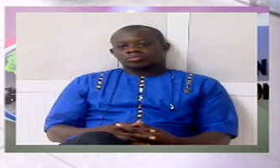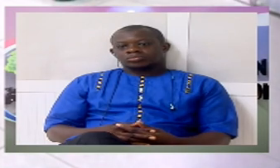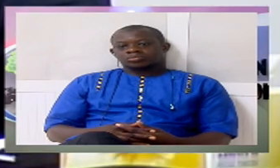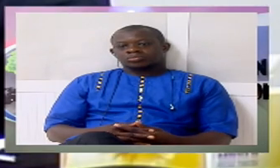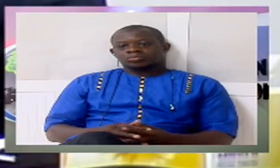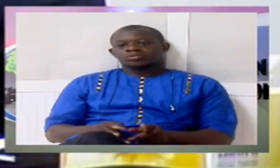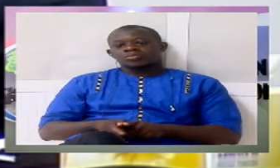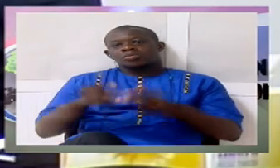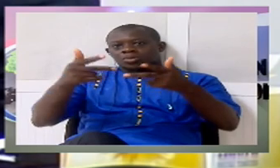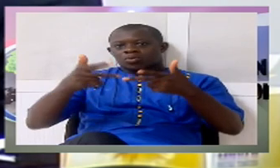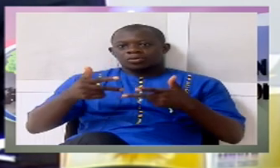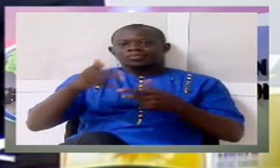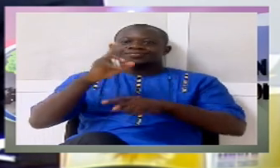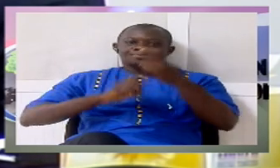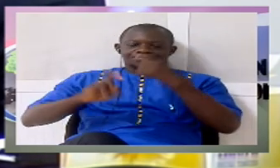Welcome back, Mr. Sillah.